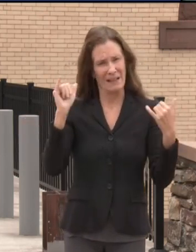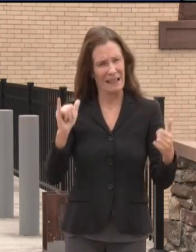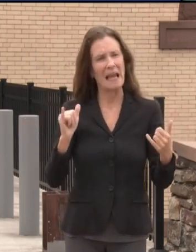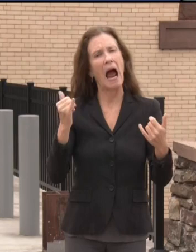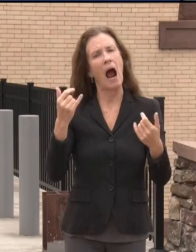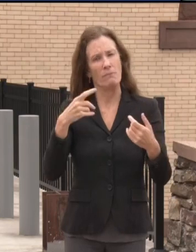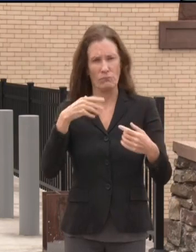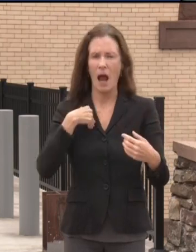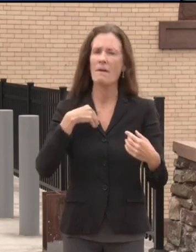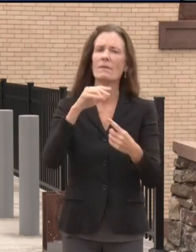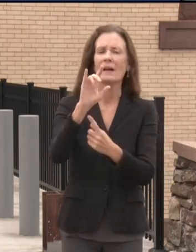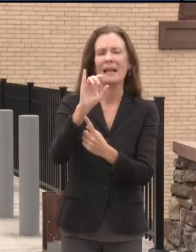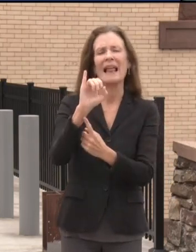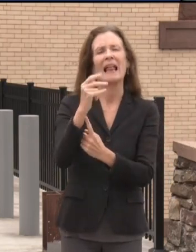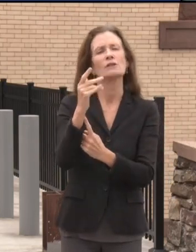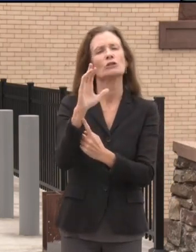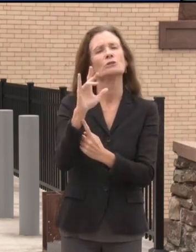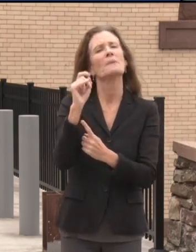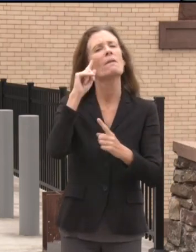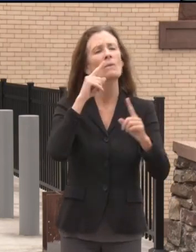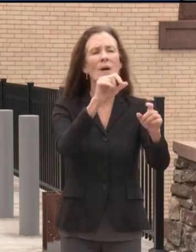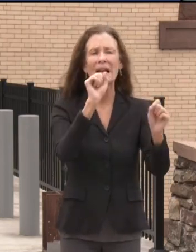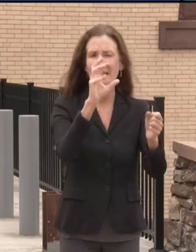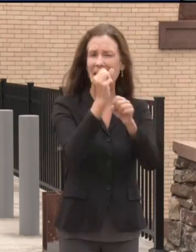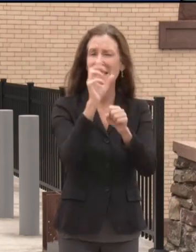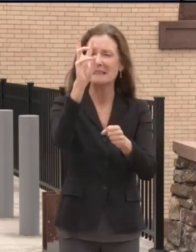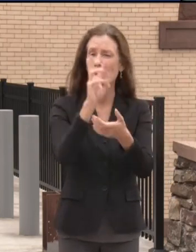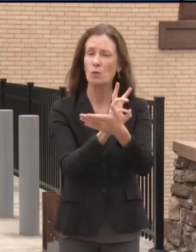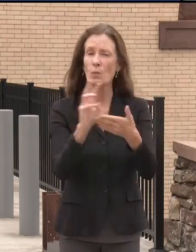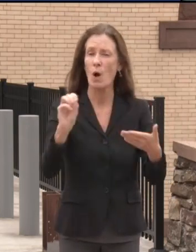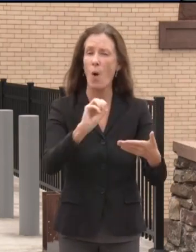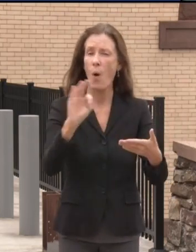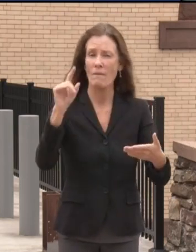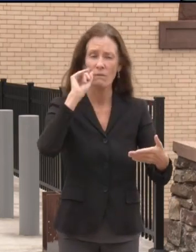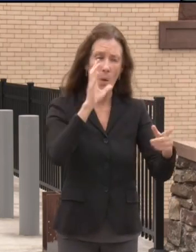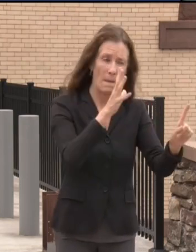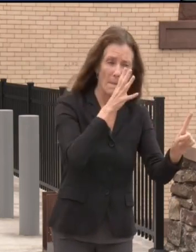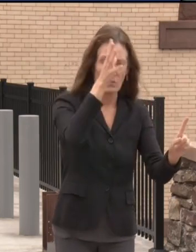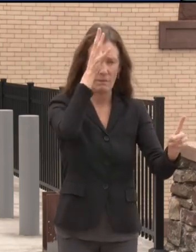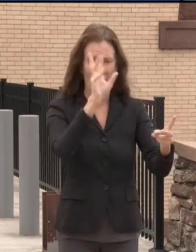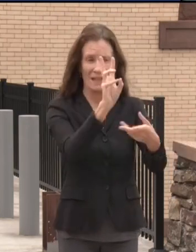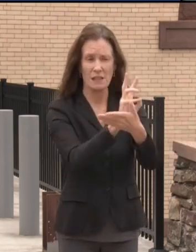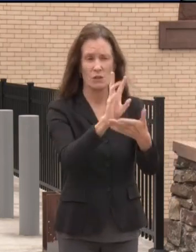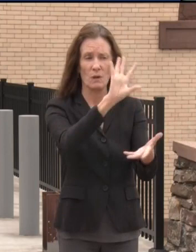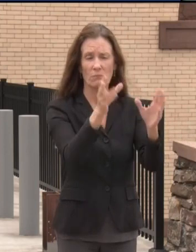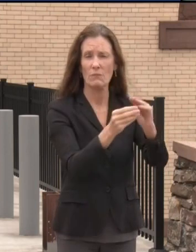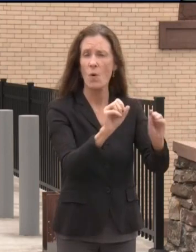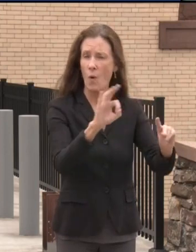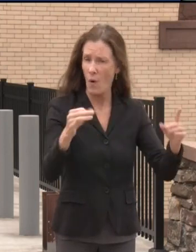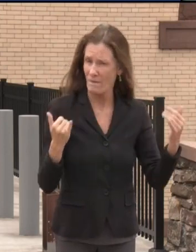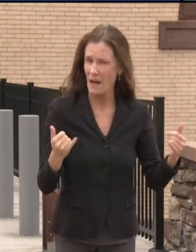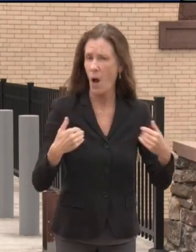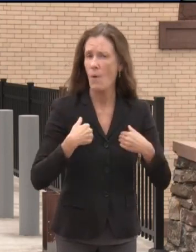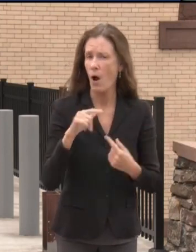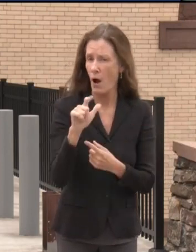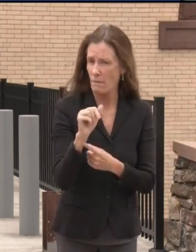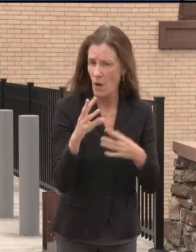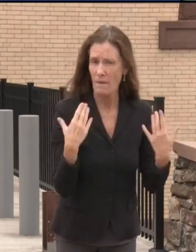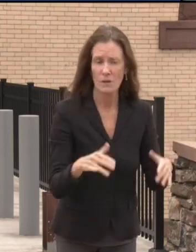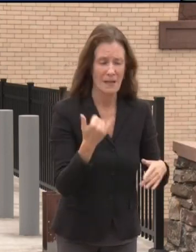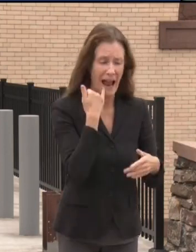parental leave. And again, that includes both mothers and fathers. And it can be taken after birth, adoption, or foster